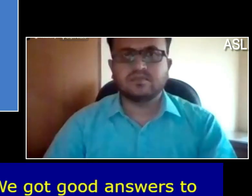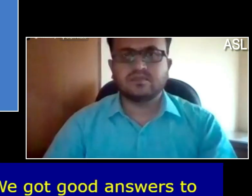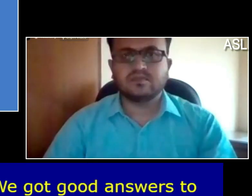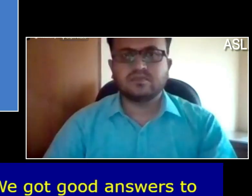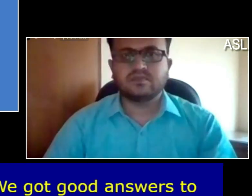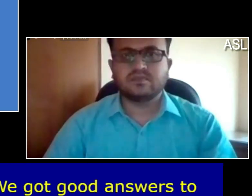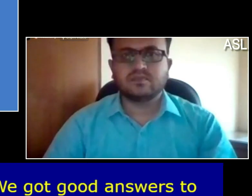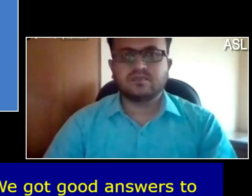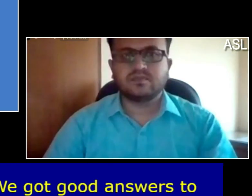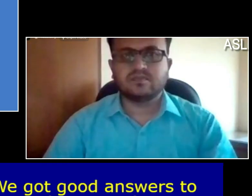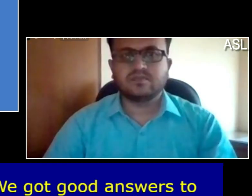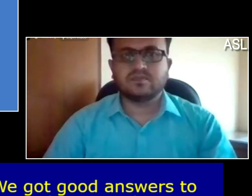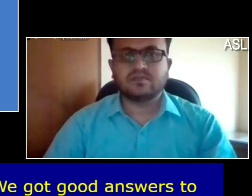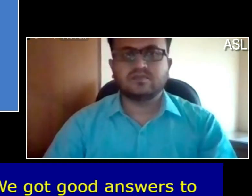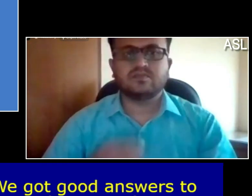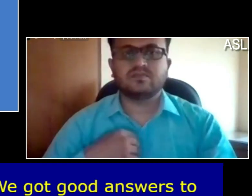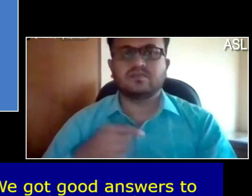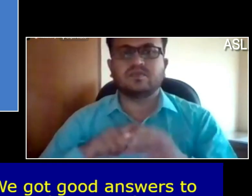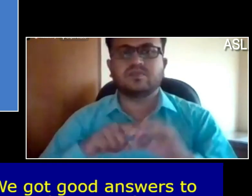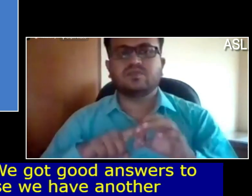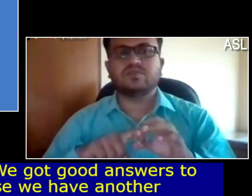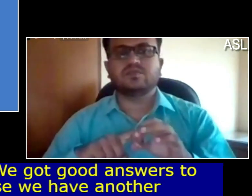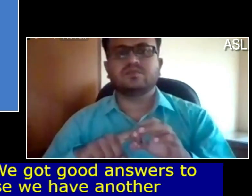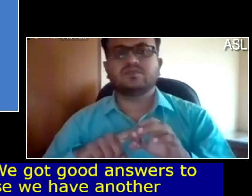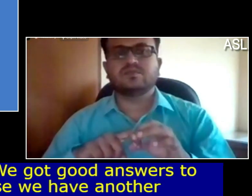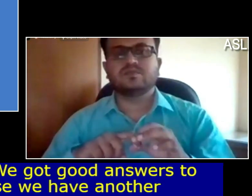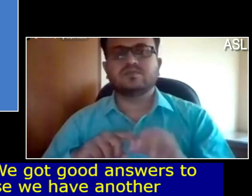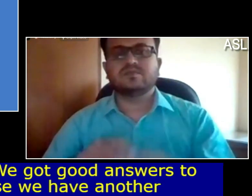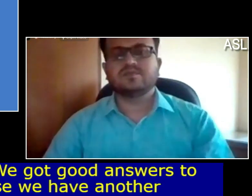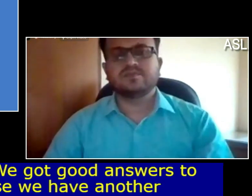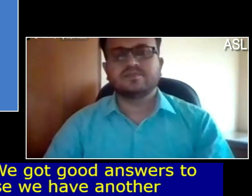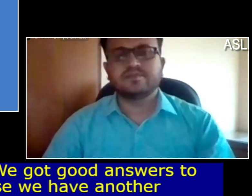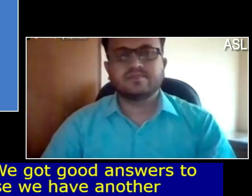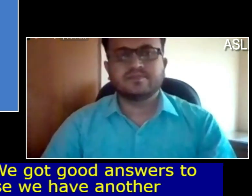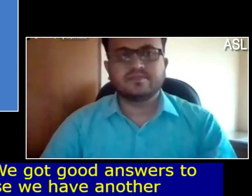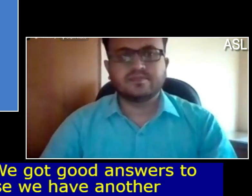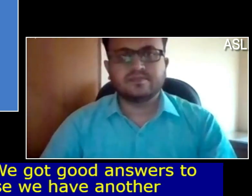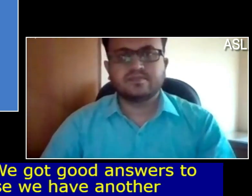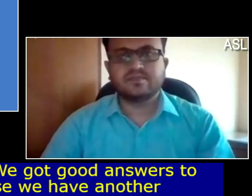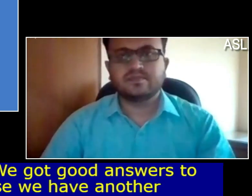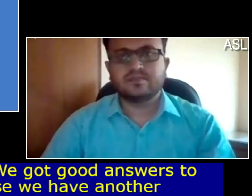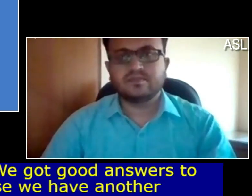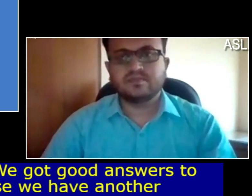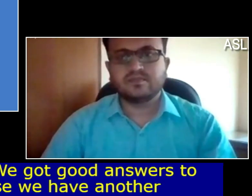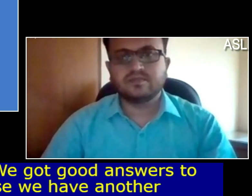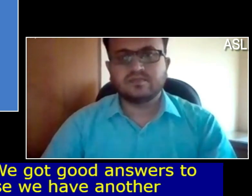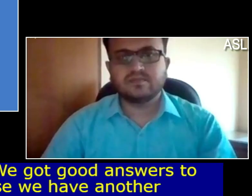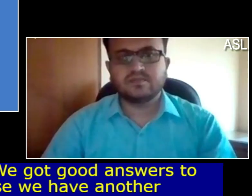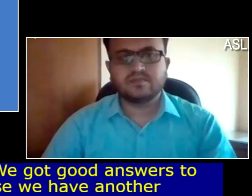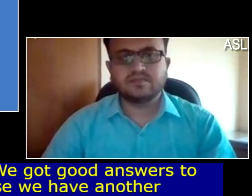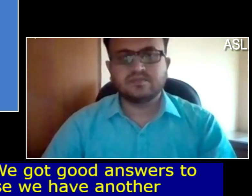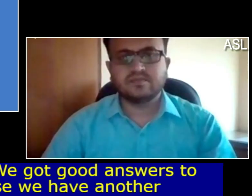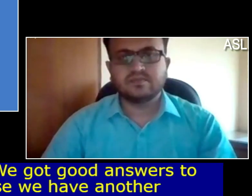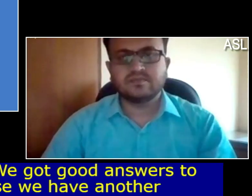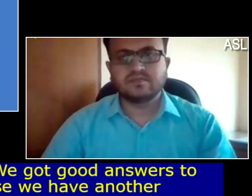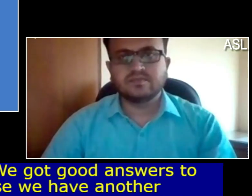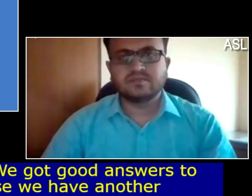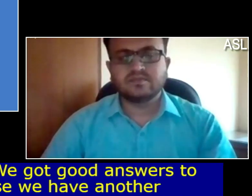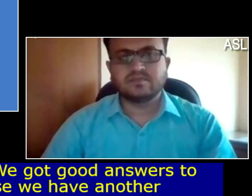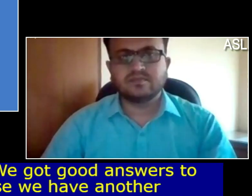by Trent Manuel. If I pronounce your name correctly, Brent, over to you. I'm going to unmute your microphone.